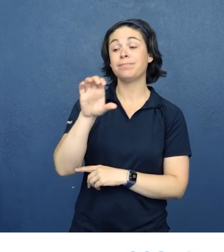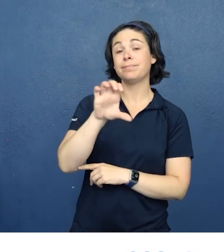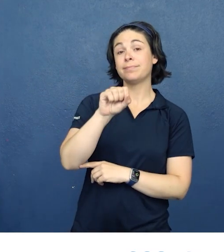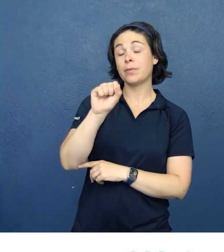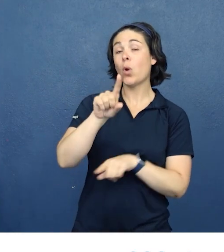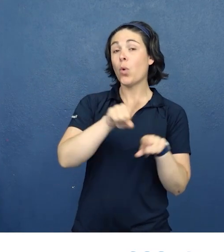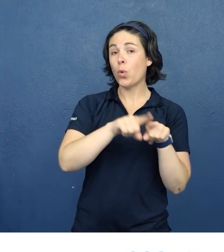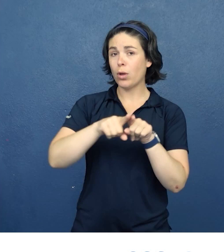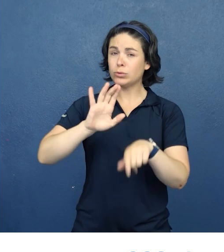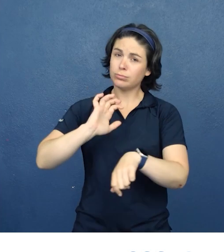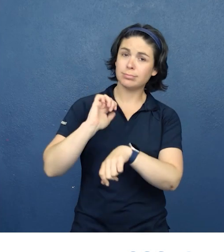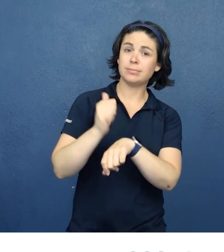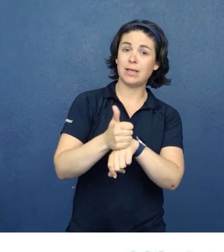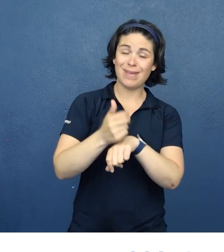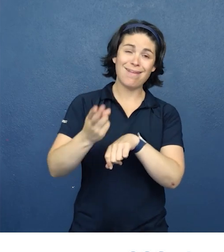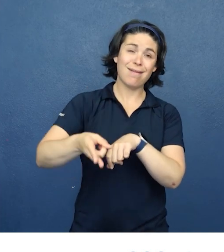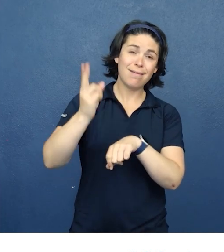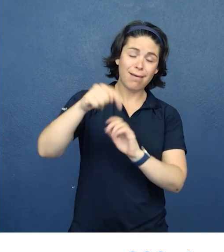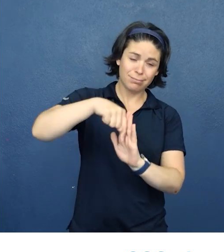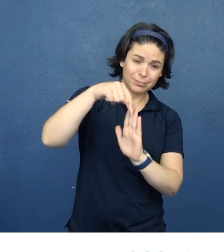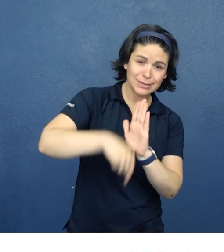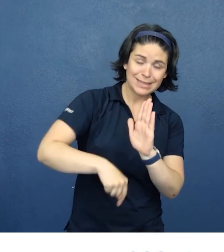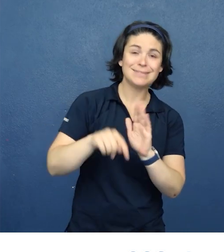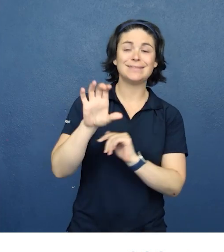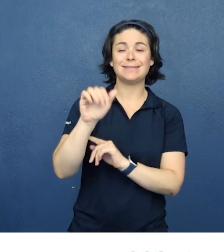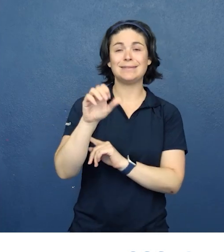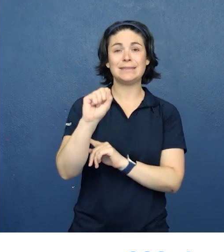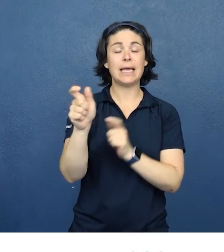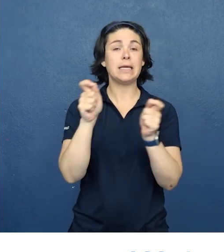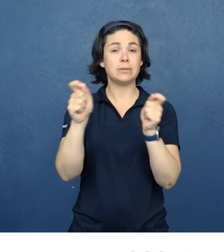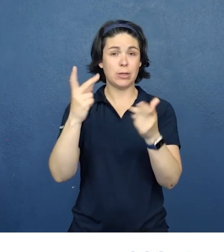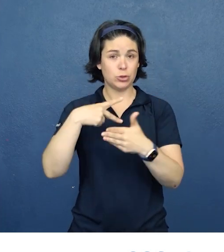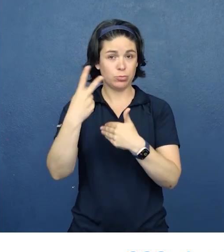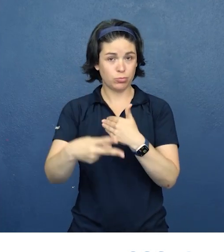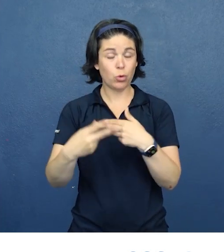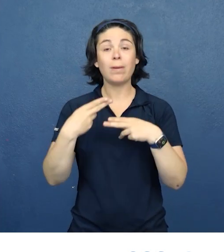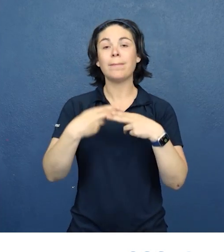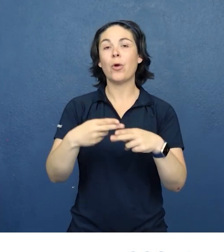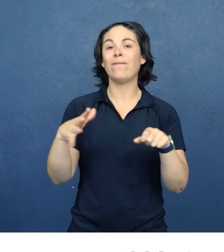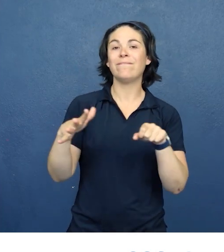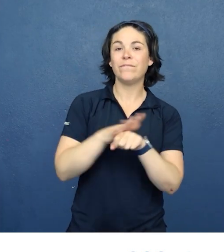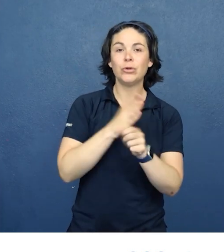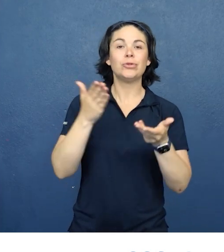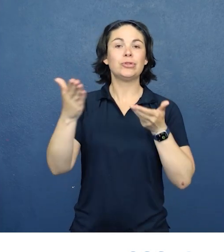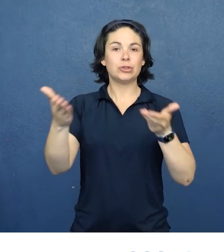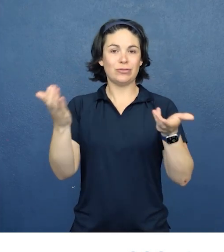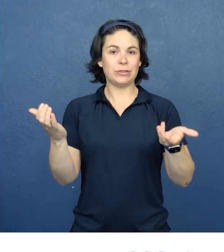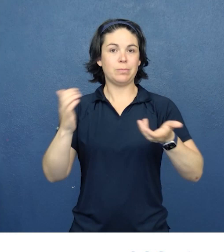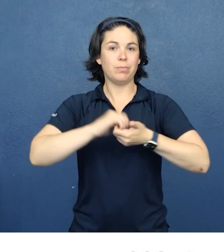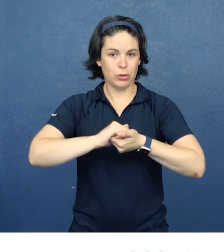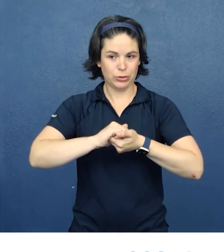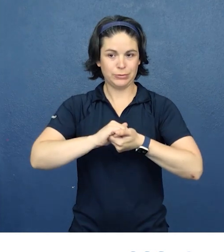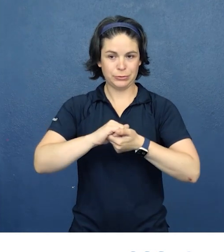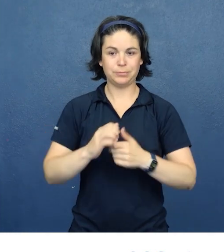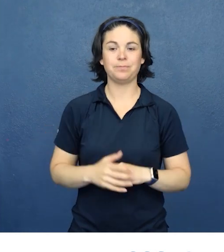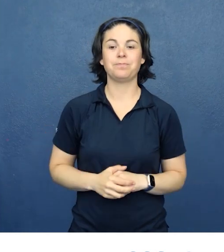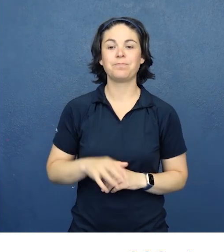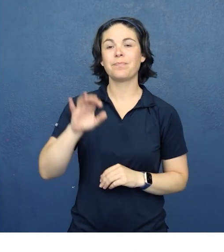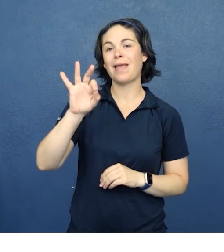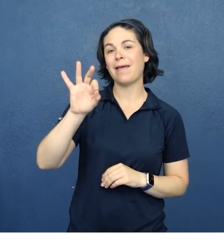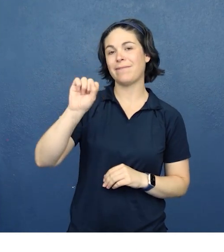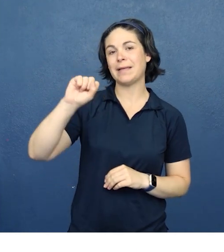also establishes a high-intensity therapeutic case management program called Full Service Partnerships, or